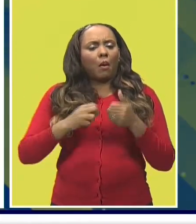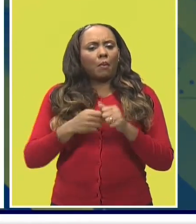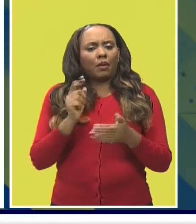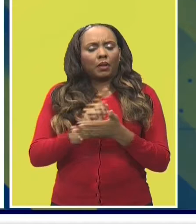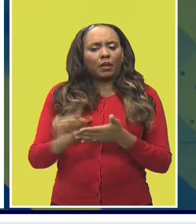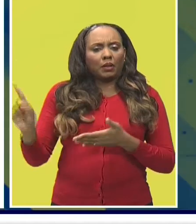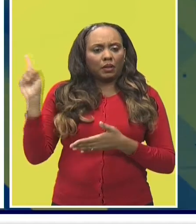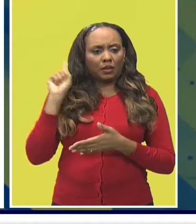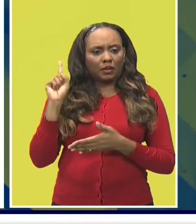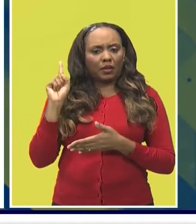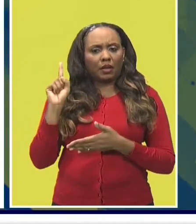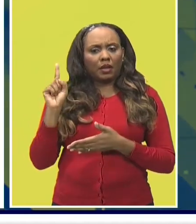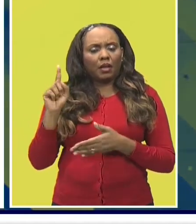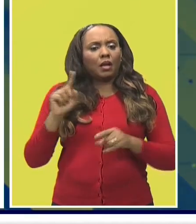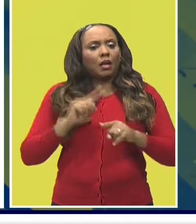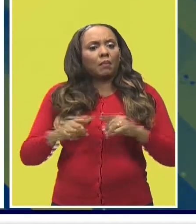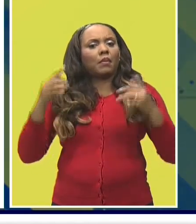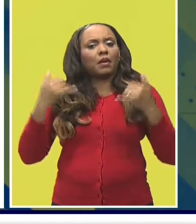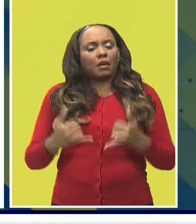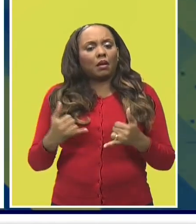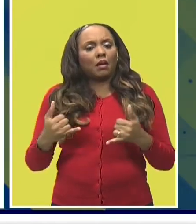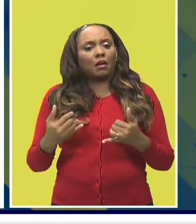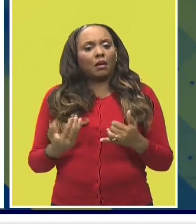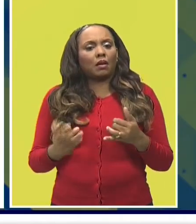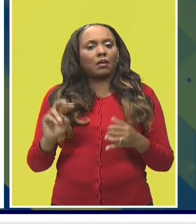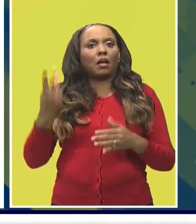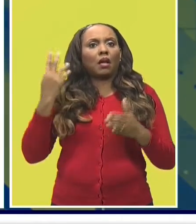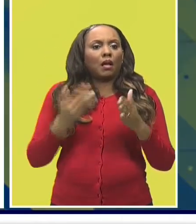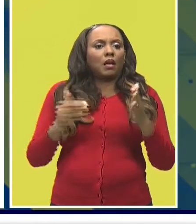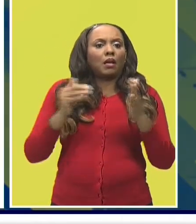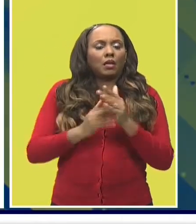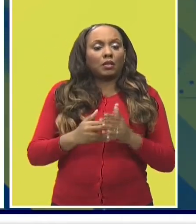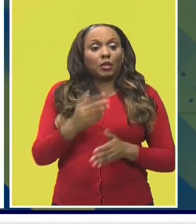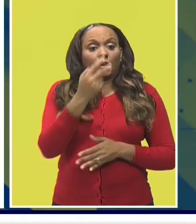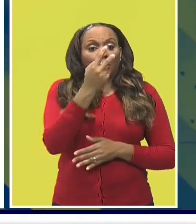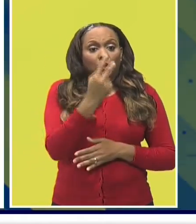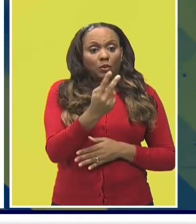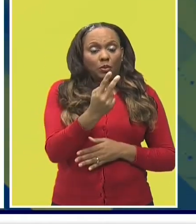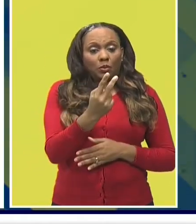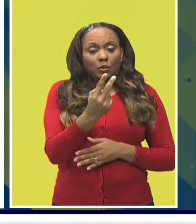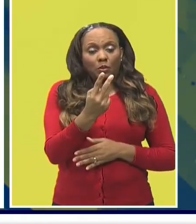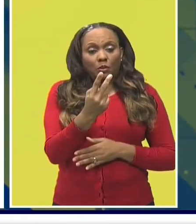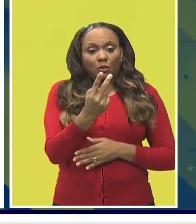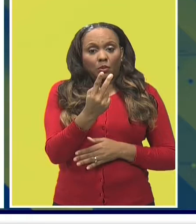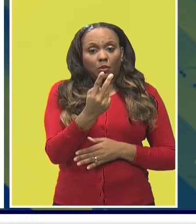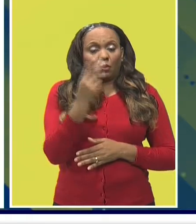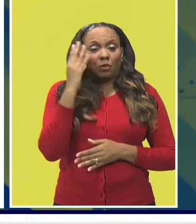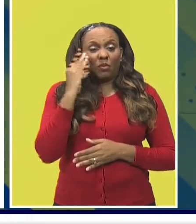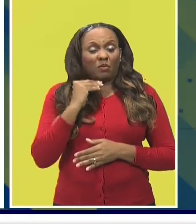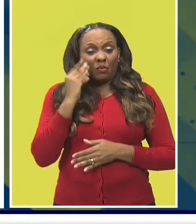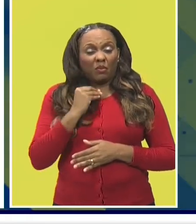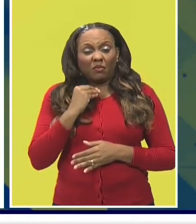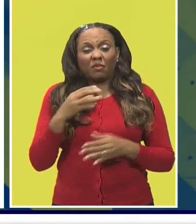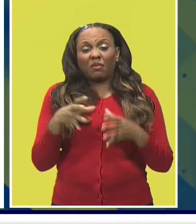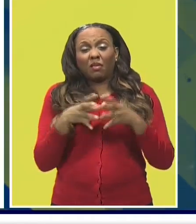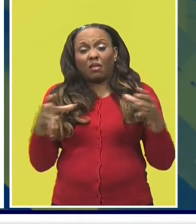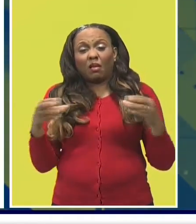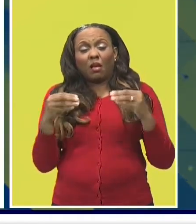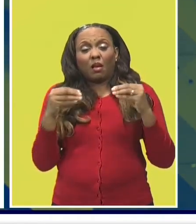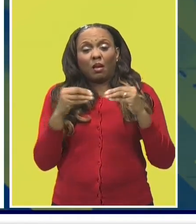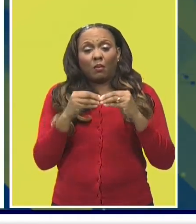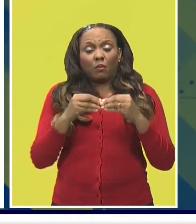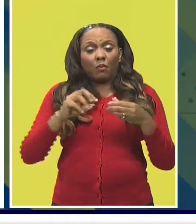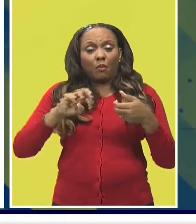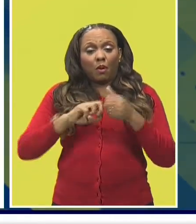is delaying full restoration. Those 2 units are experiencing, we would have had